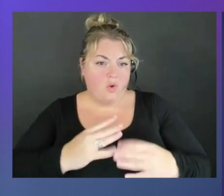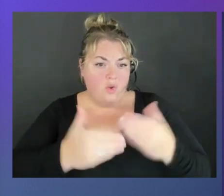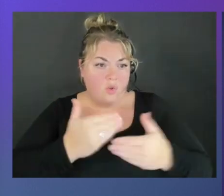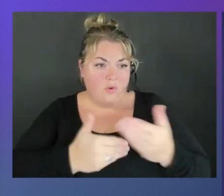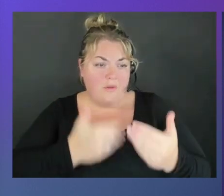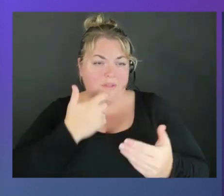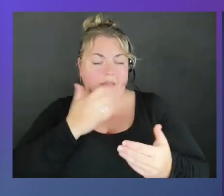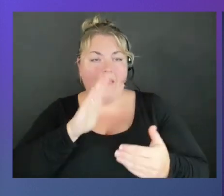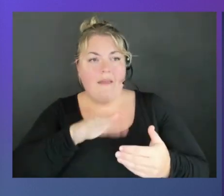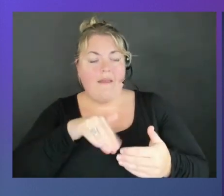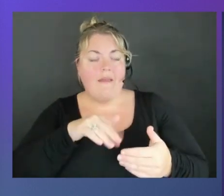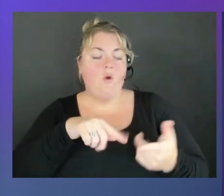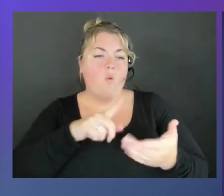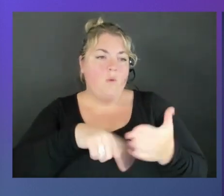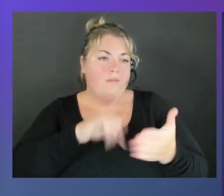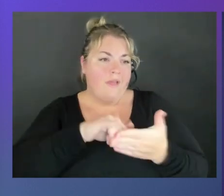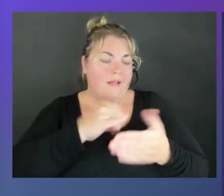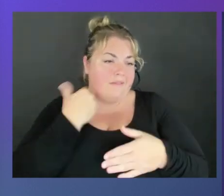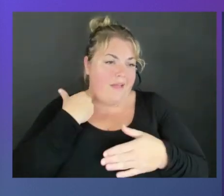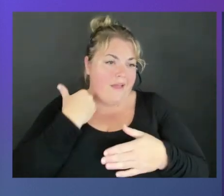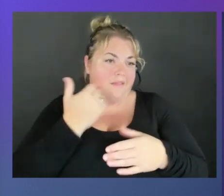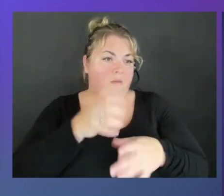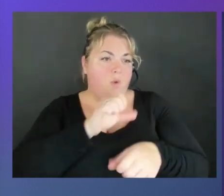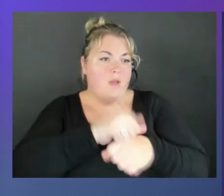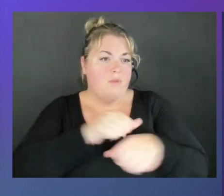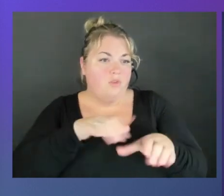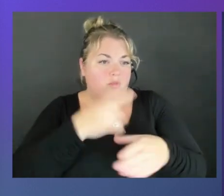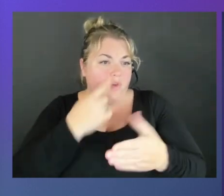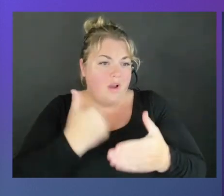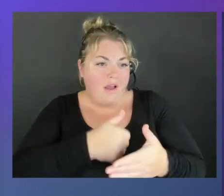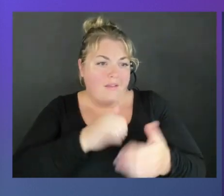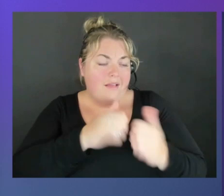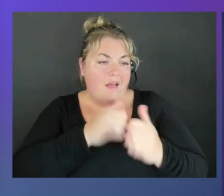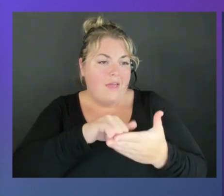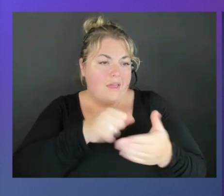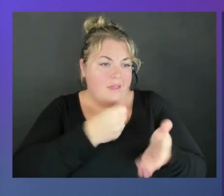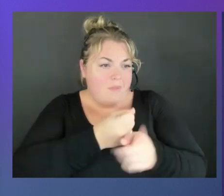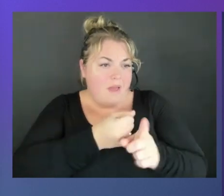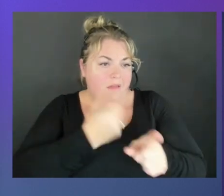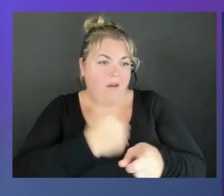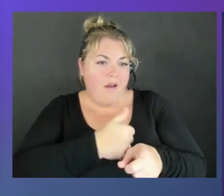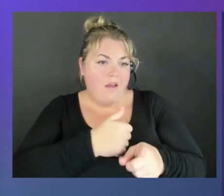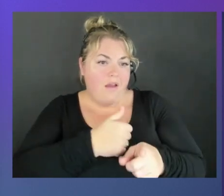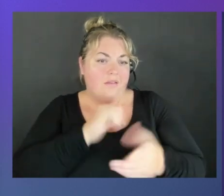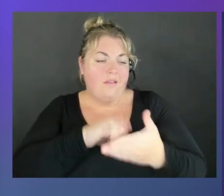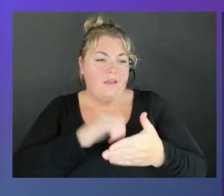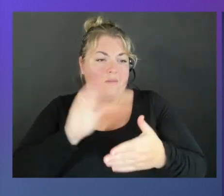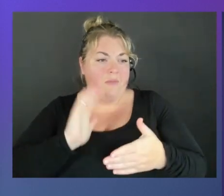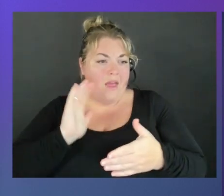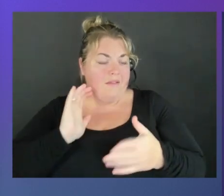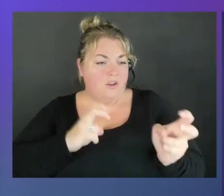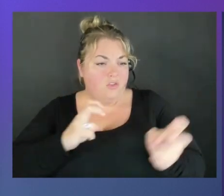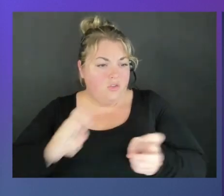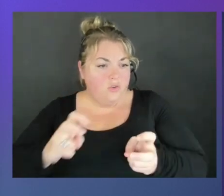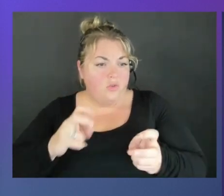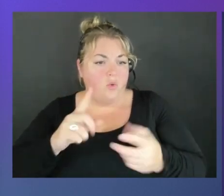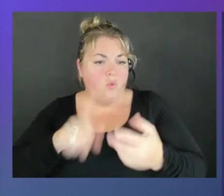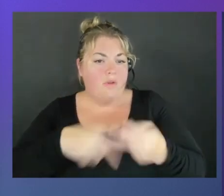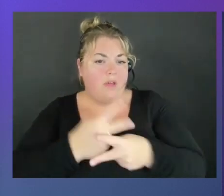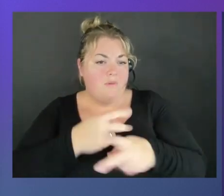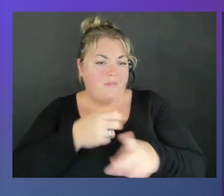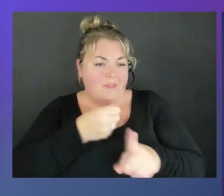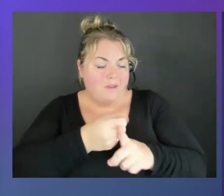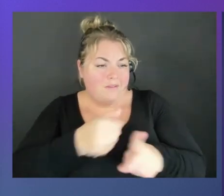last deployment do for us? How is this impacting us? Hey, that last Patch Tuesday sweep, what type of impact does this does?